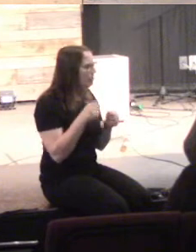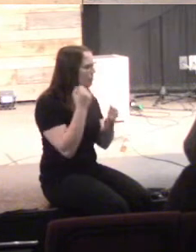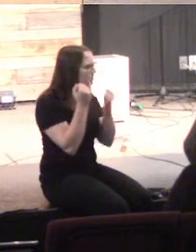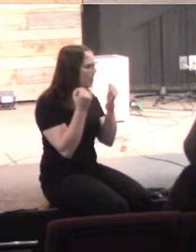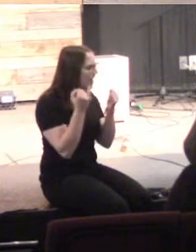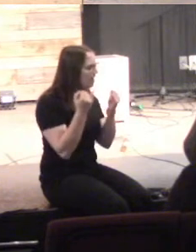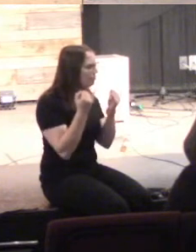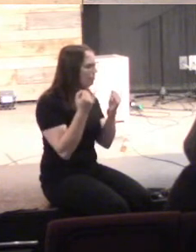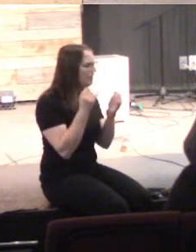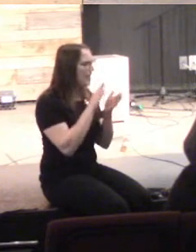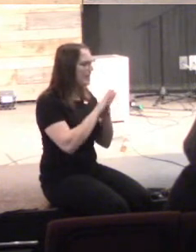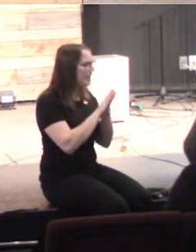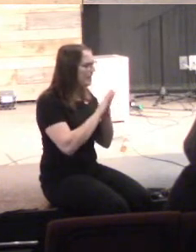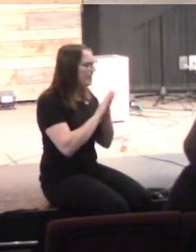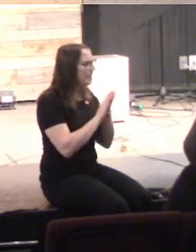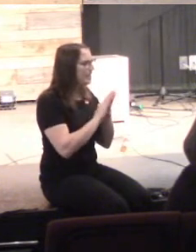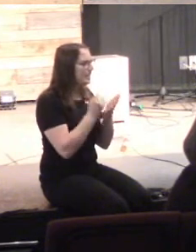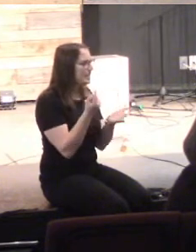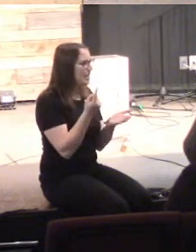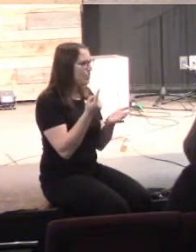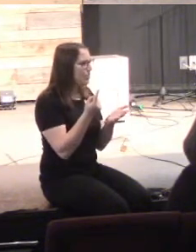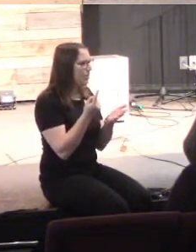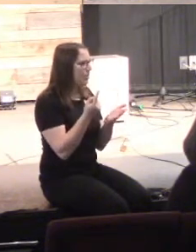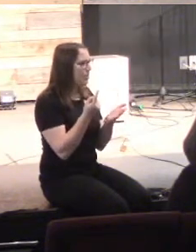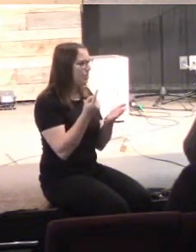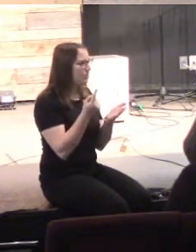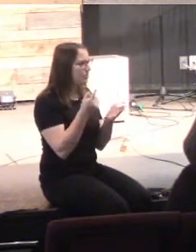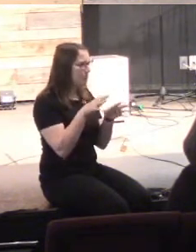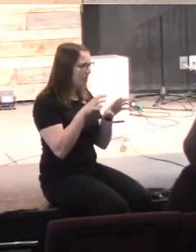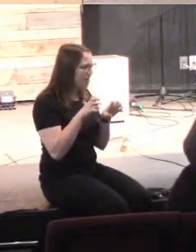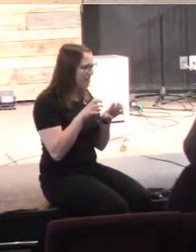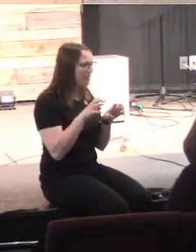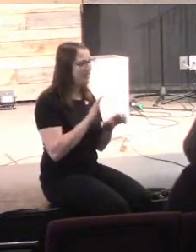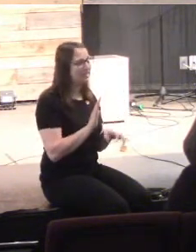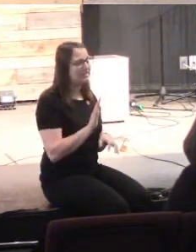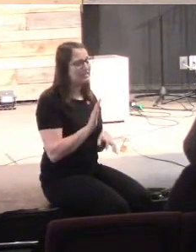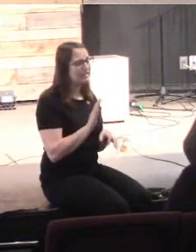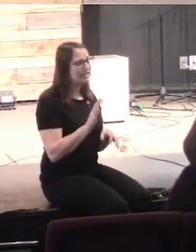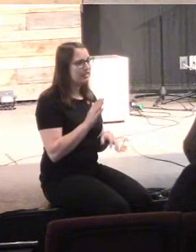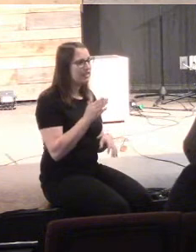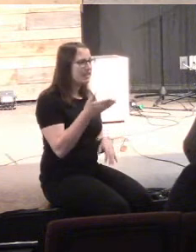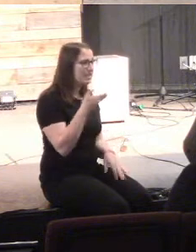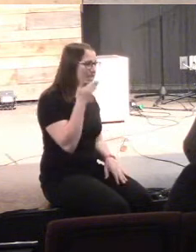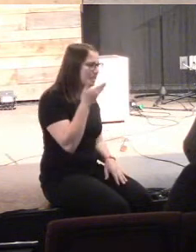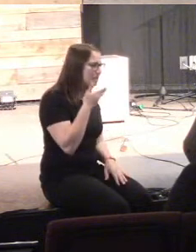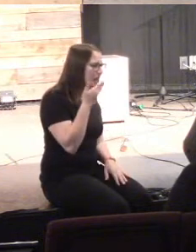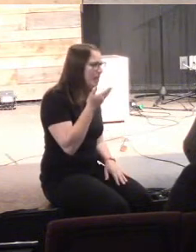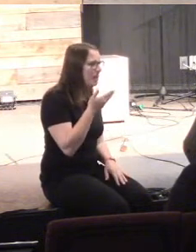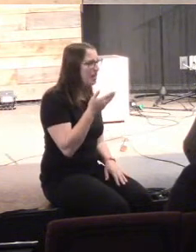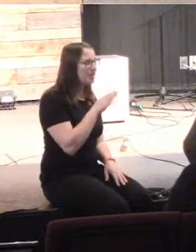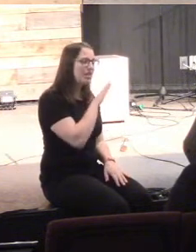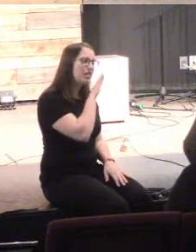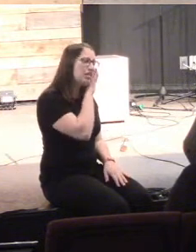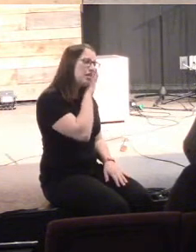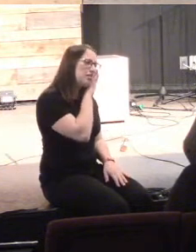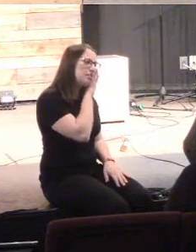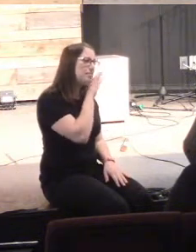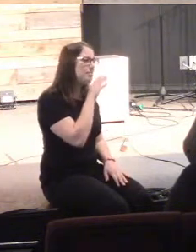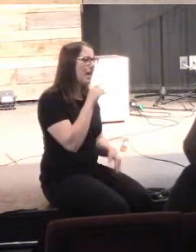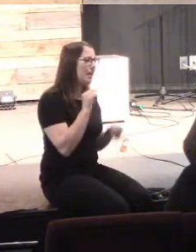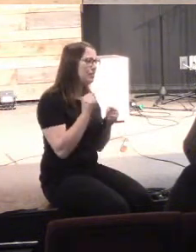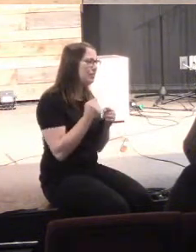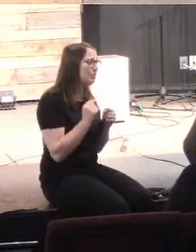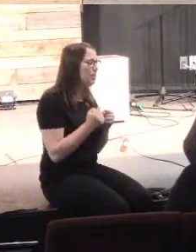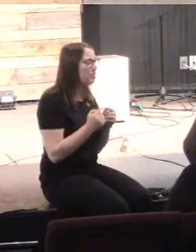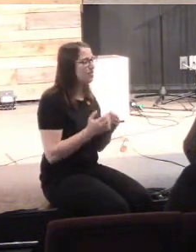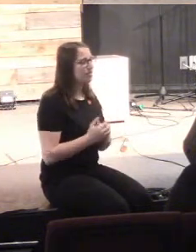paralyzed? I don't think he had daily showers. Can you imagine the smell of the bed sores of all of these things? And here Peter, he goes into